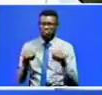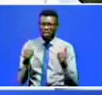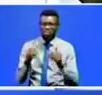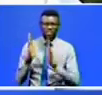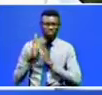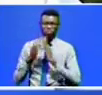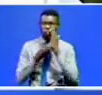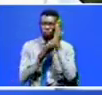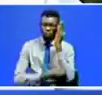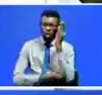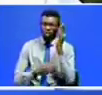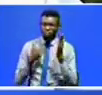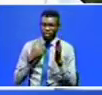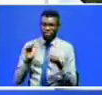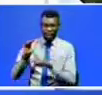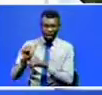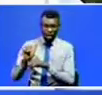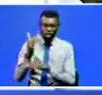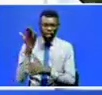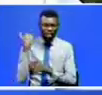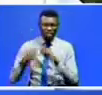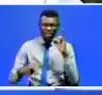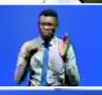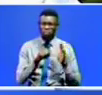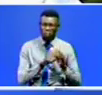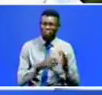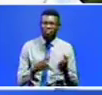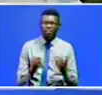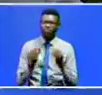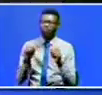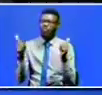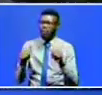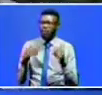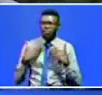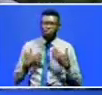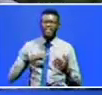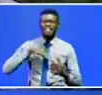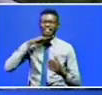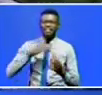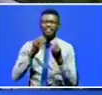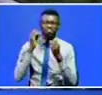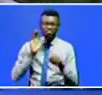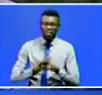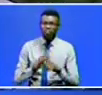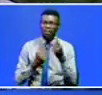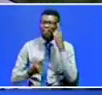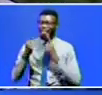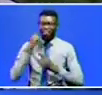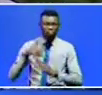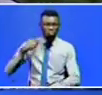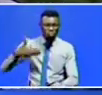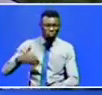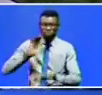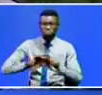urge, because last time it started like this, nothing was done, a lot of life was lost. We cannot keep on crying every other day.